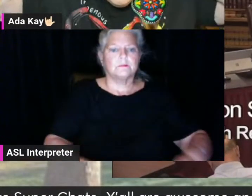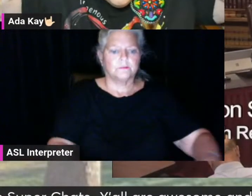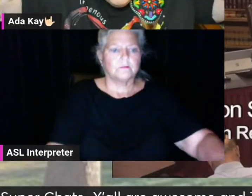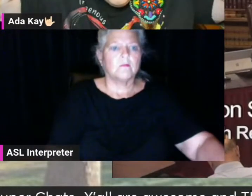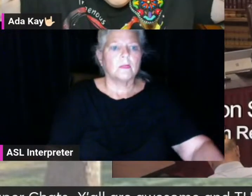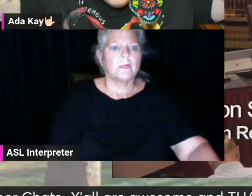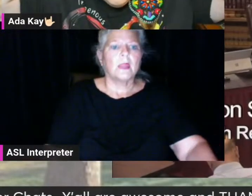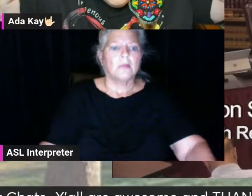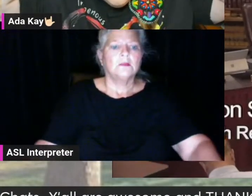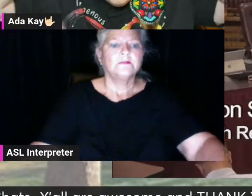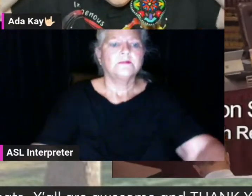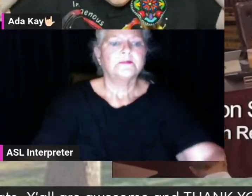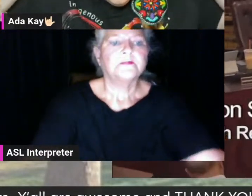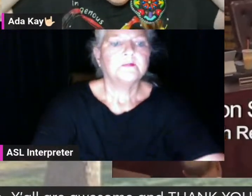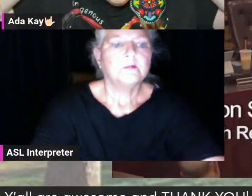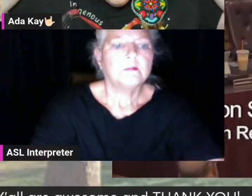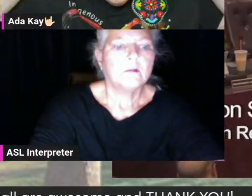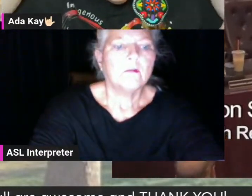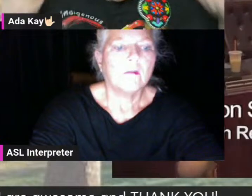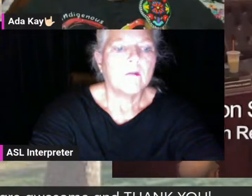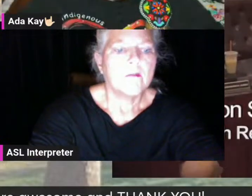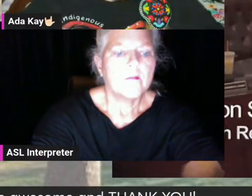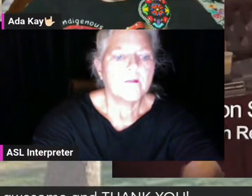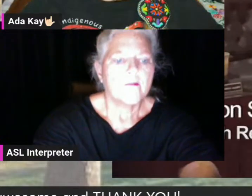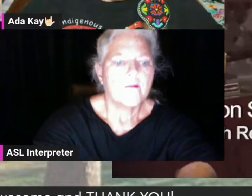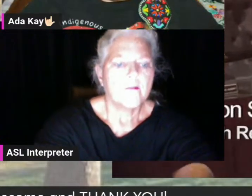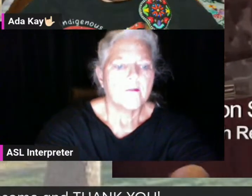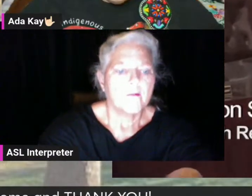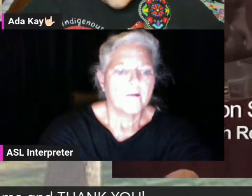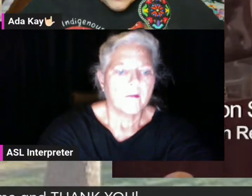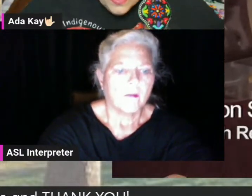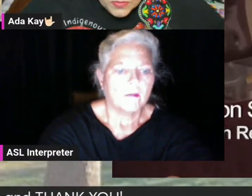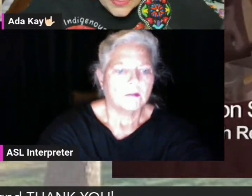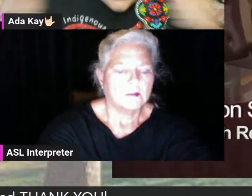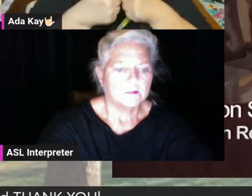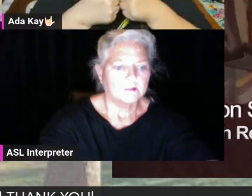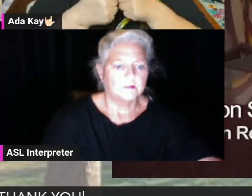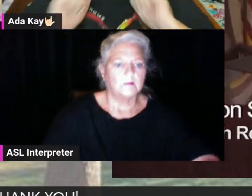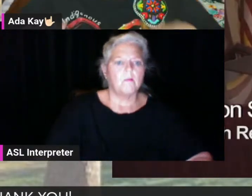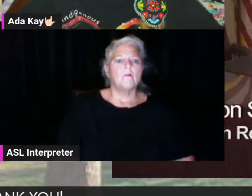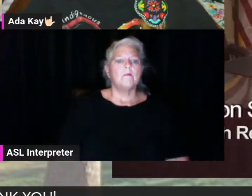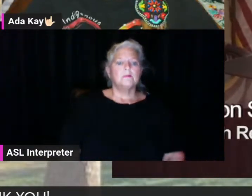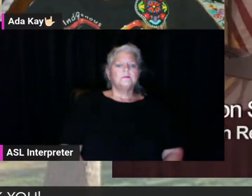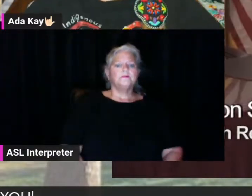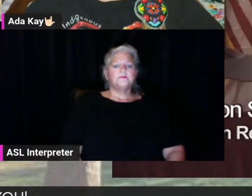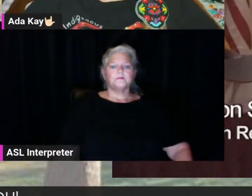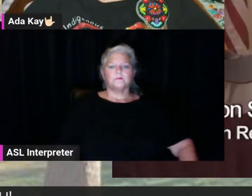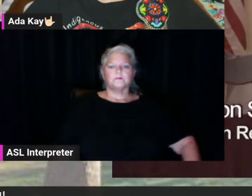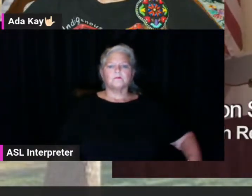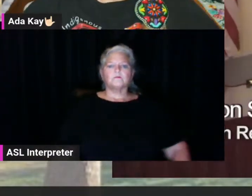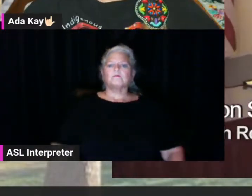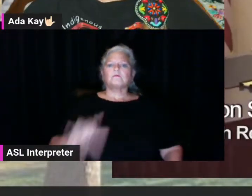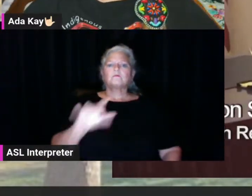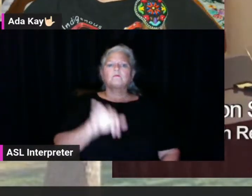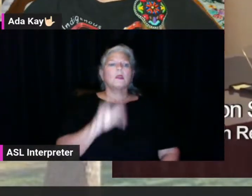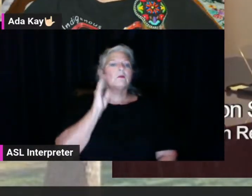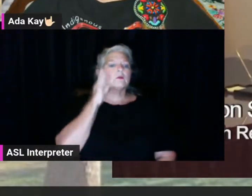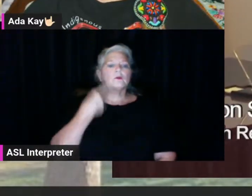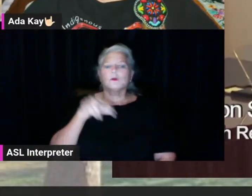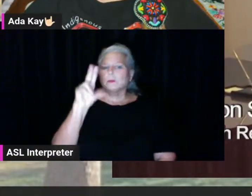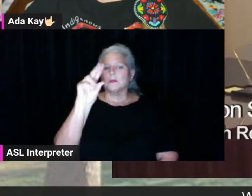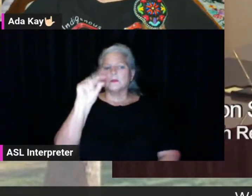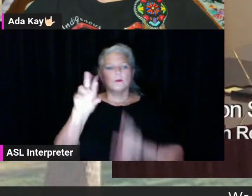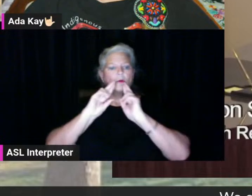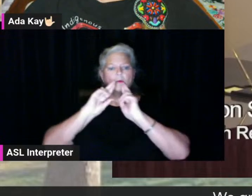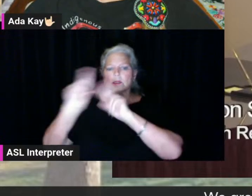and concerns, but the public comment portion of the meeting is not meant to be a question and answer format. There will be no response to any public comment